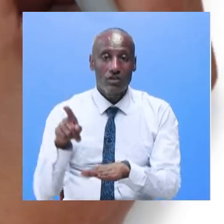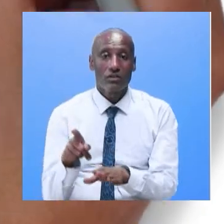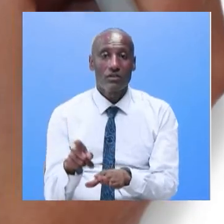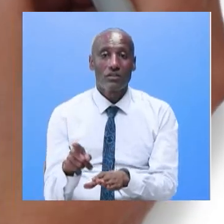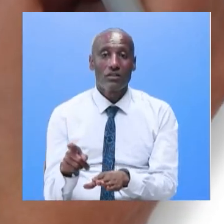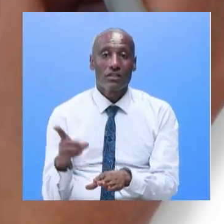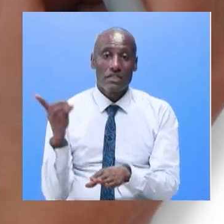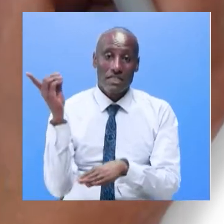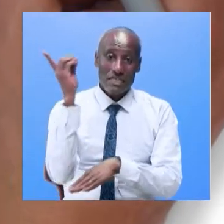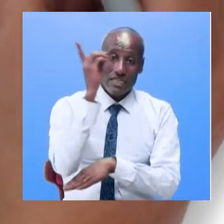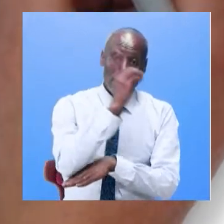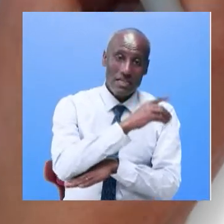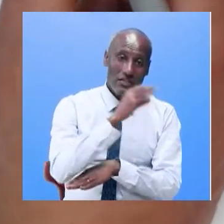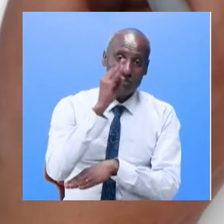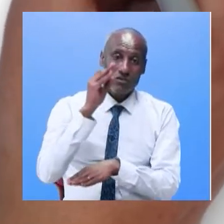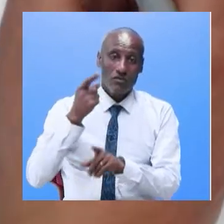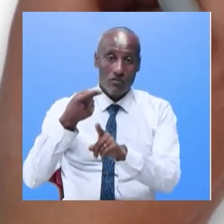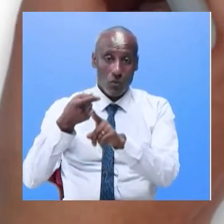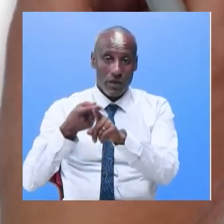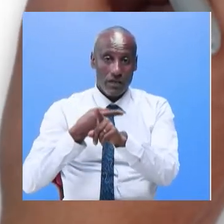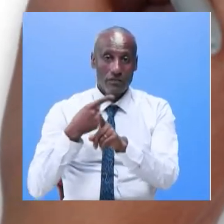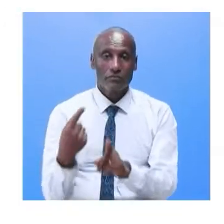Like days of the week.